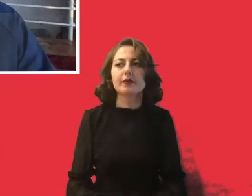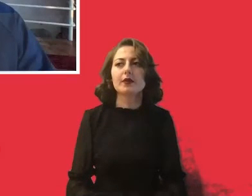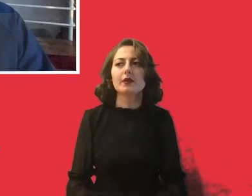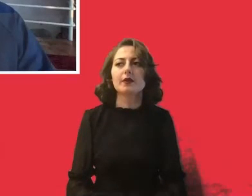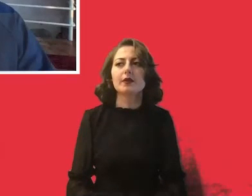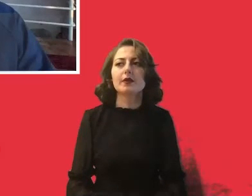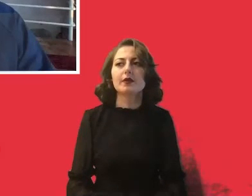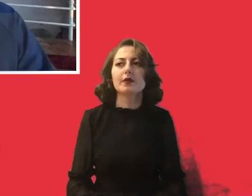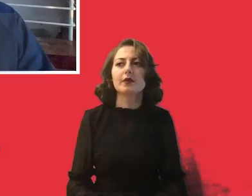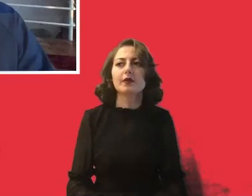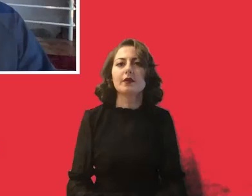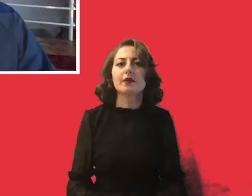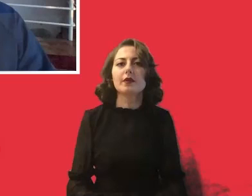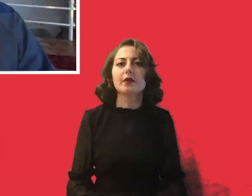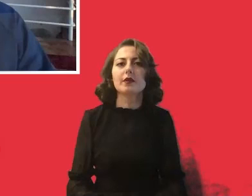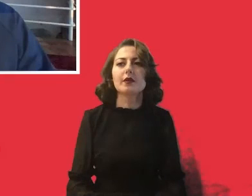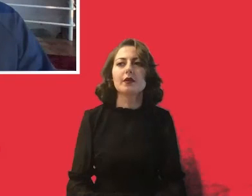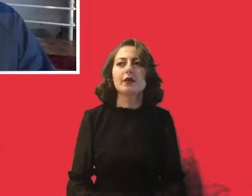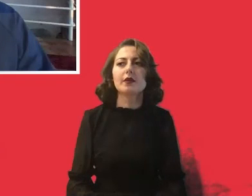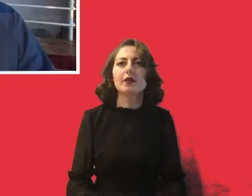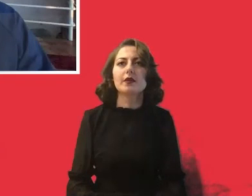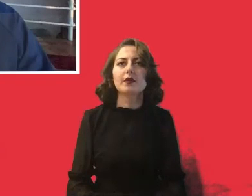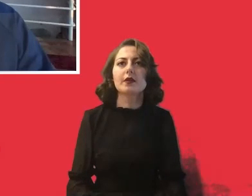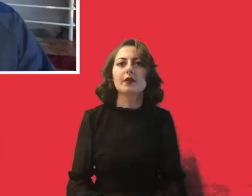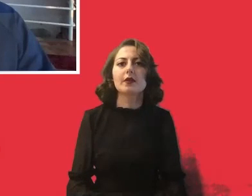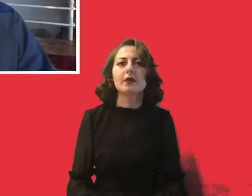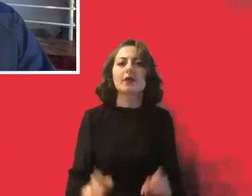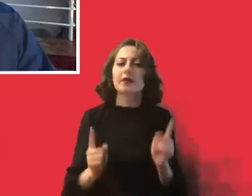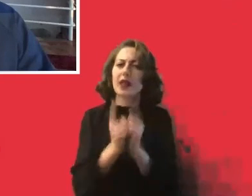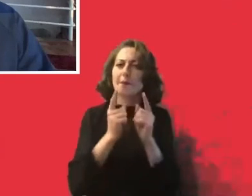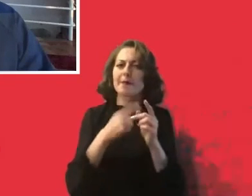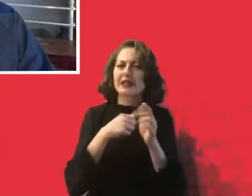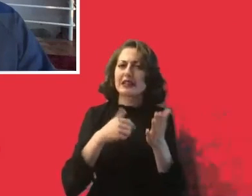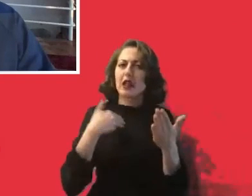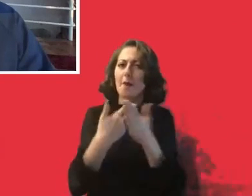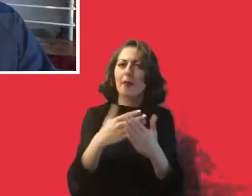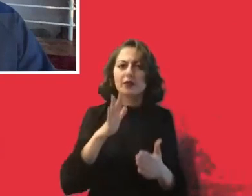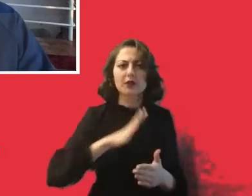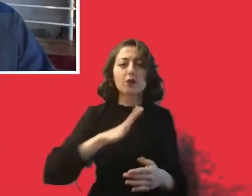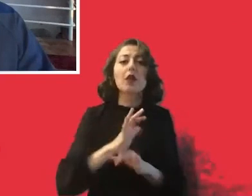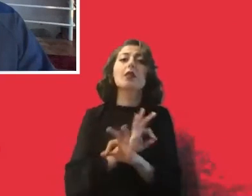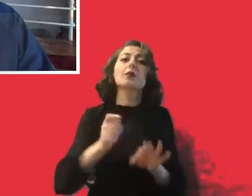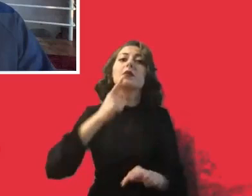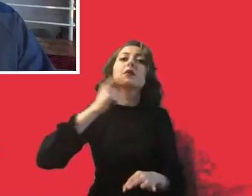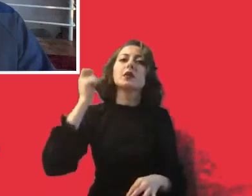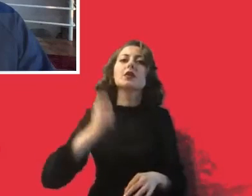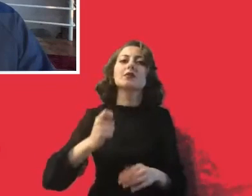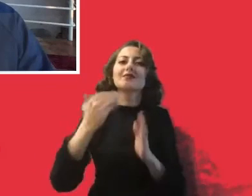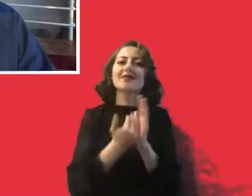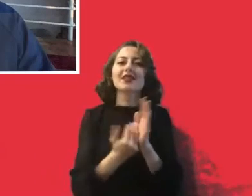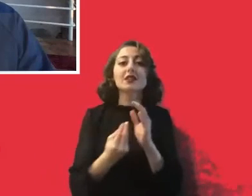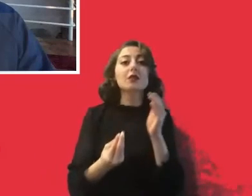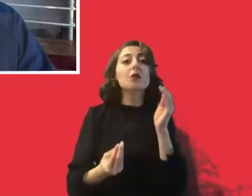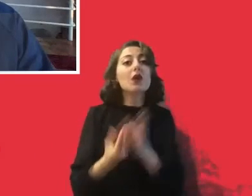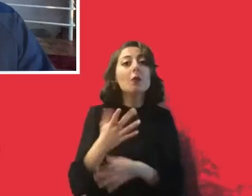Bu arada benim de sözüm yarım kalmıştı. Onu da tamamlamak istiyorum. And by the way, I want to complete my words too. And up until the